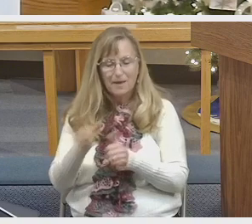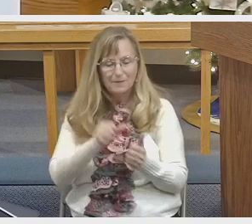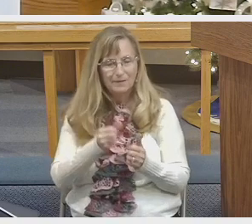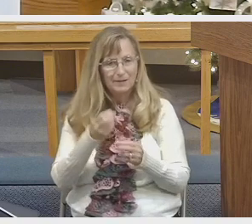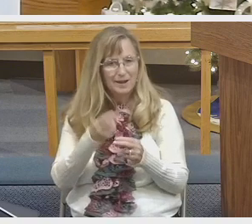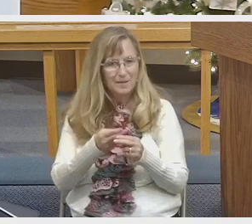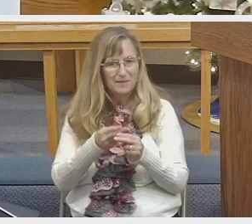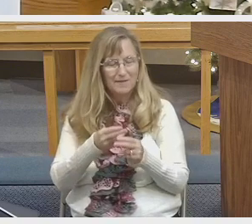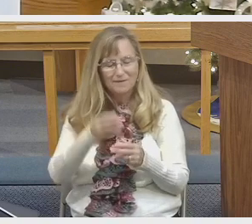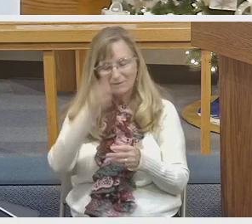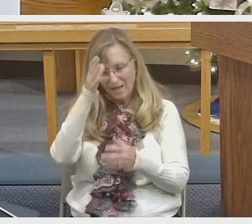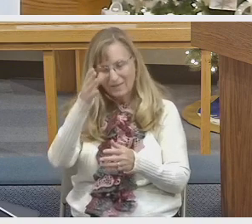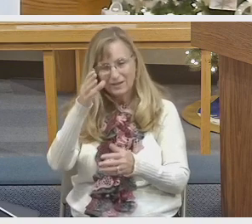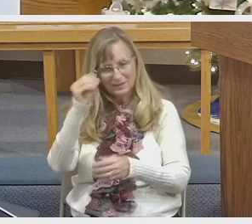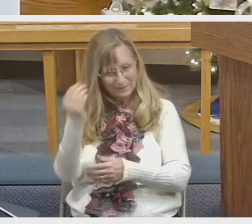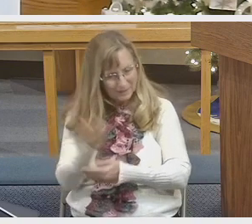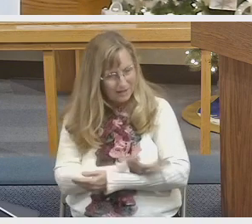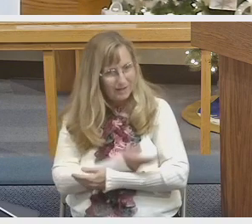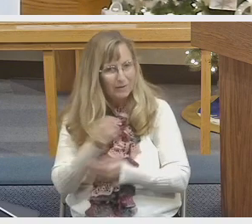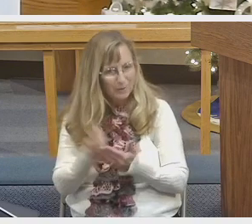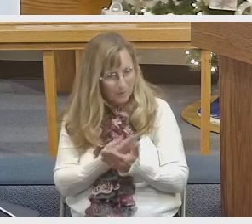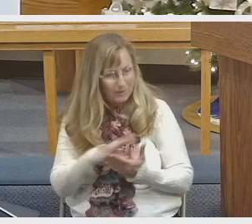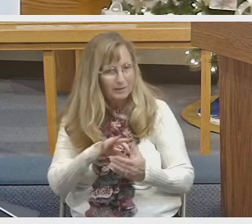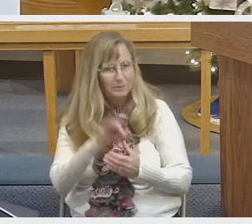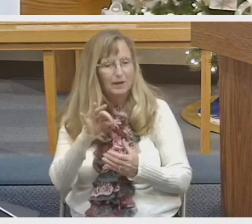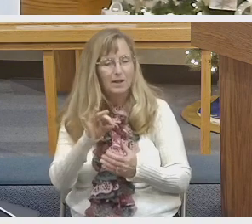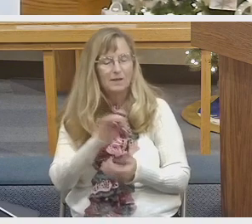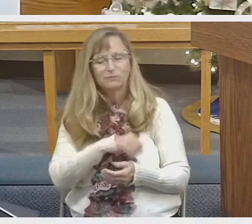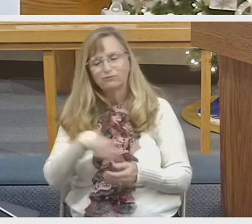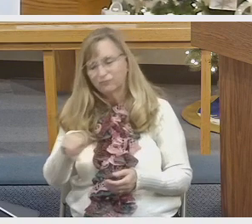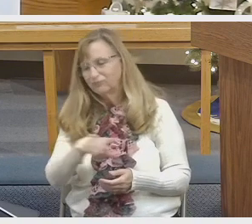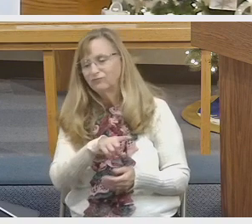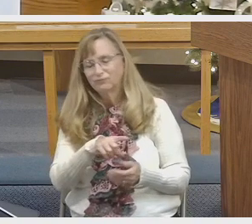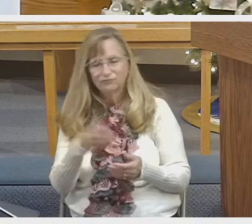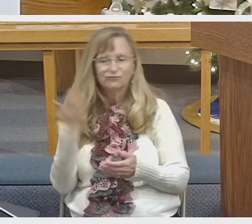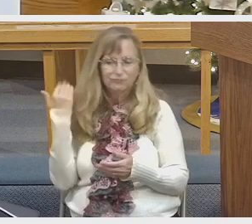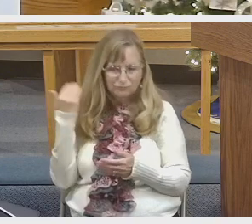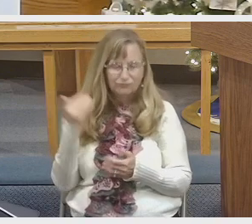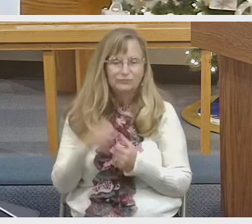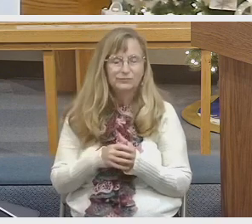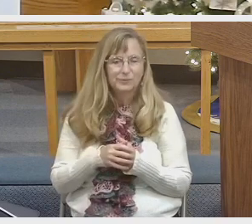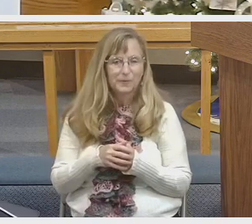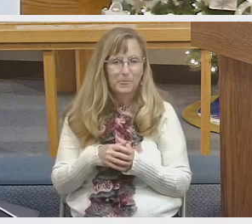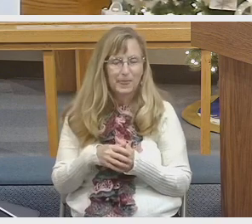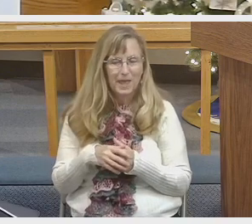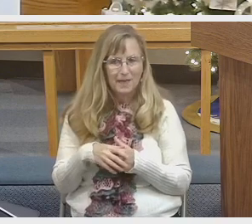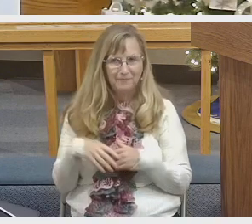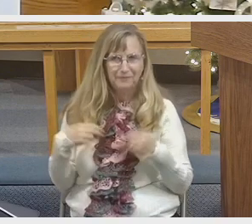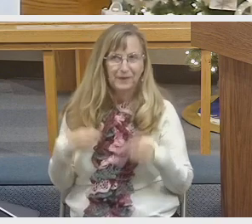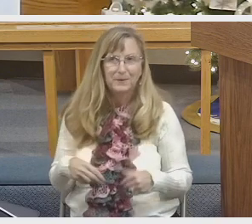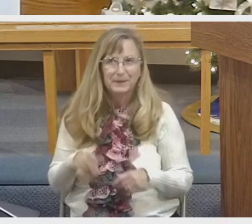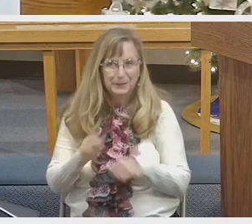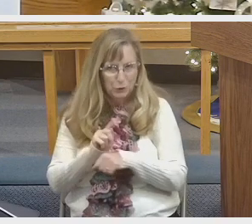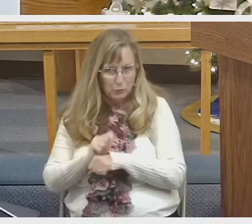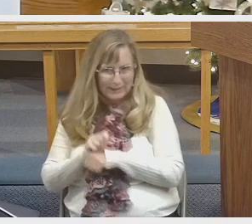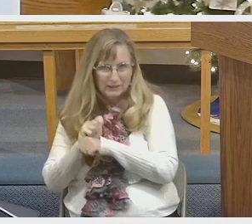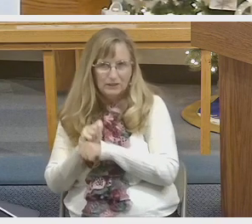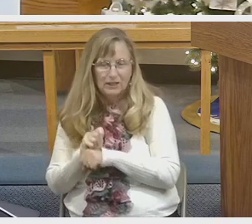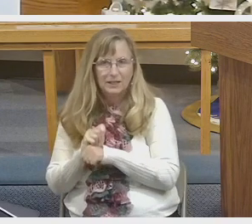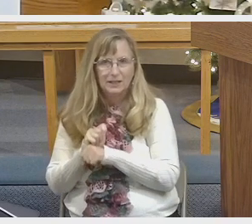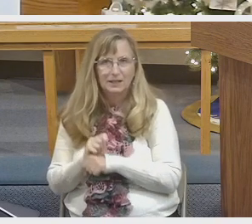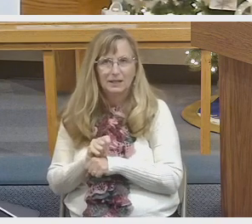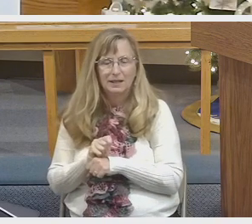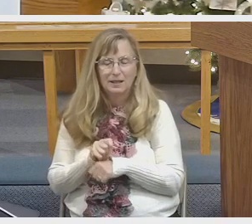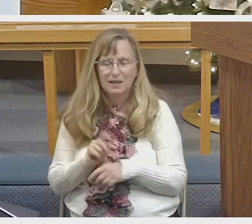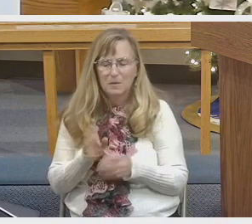Son, and Holy Spirit. So those Christians, though human tradition, were saying, most important